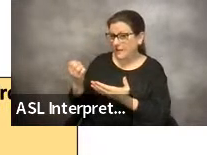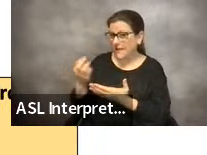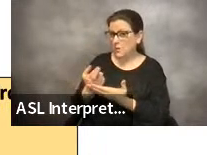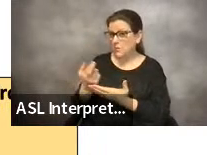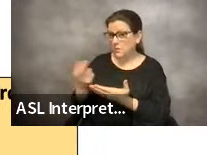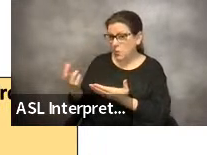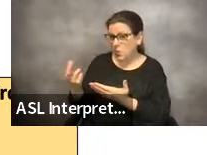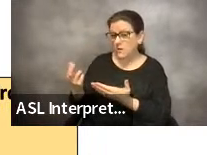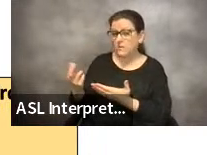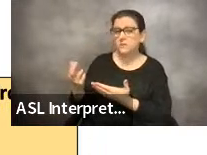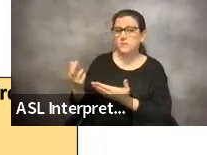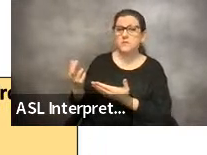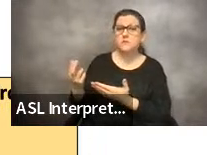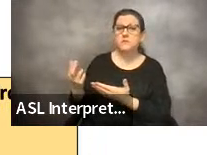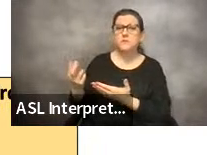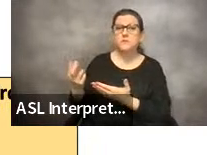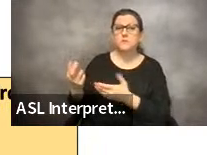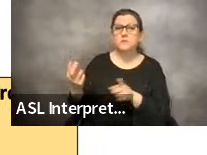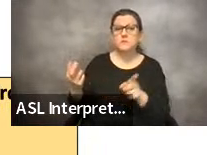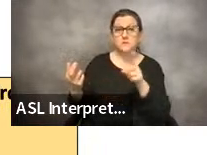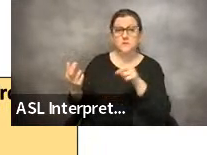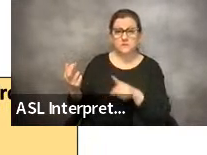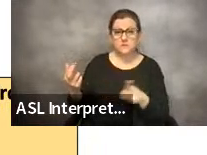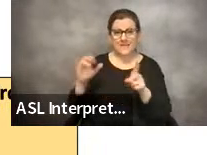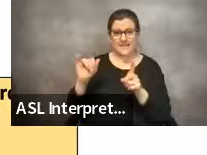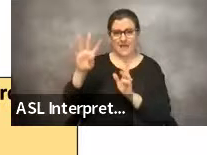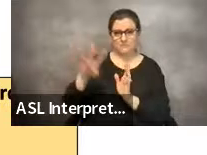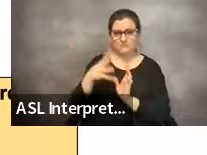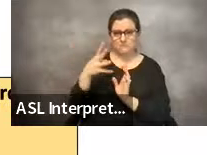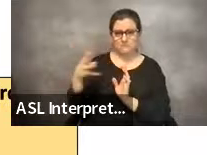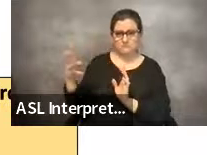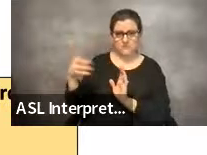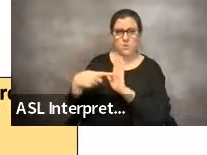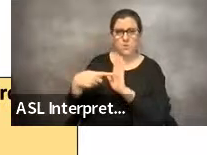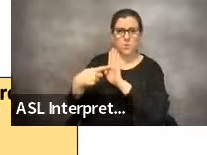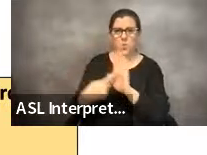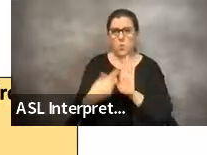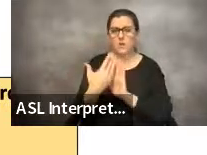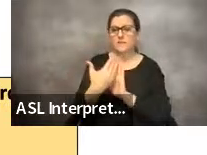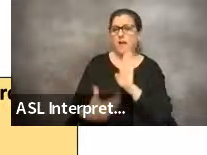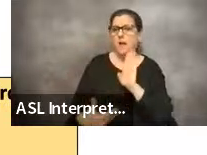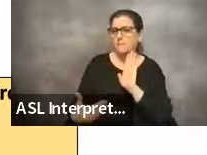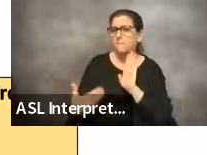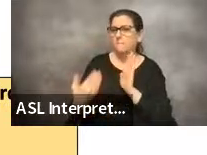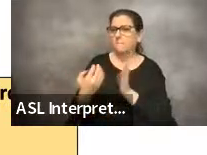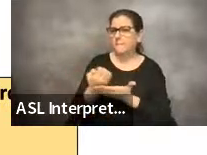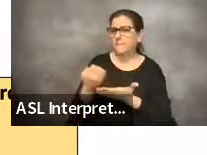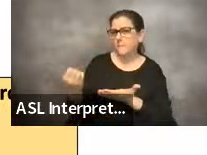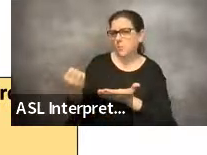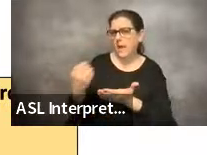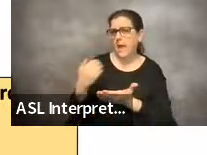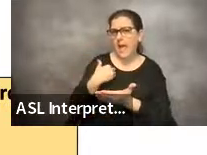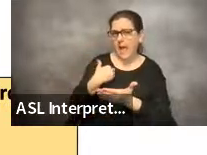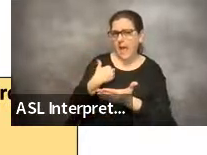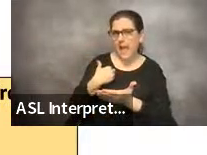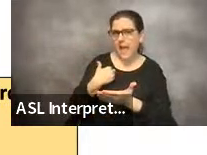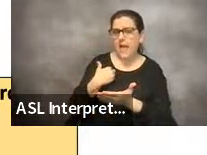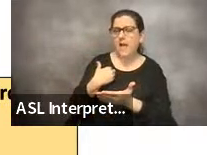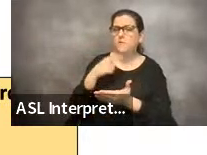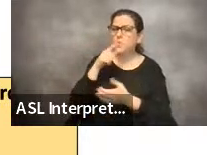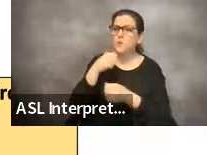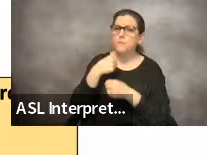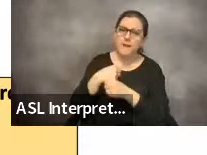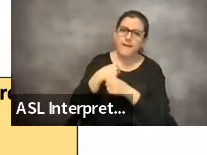resources, this table, which shows you some of the available different